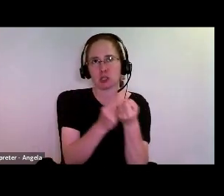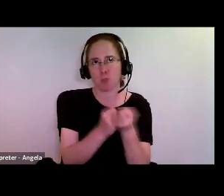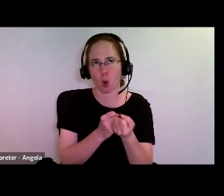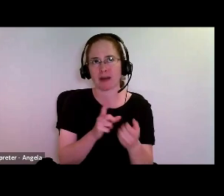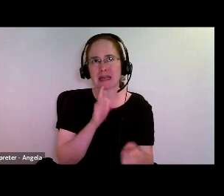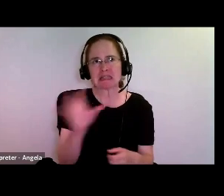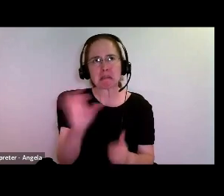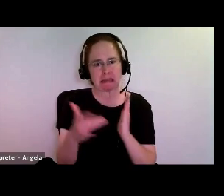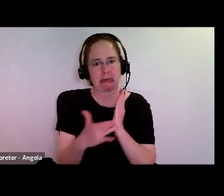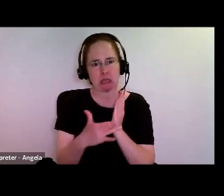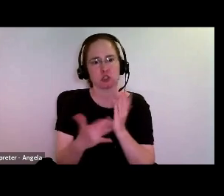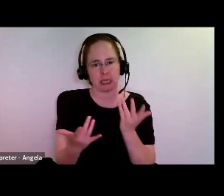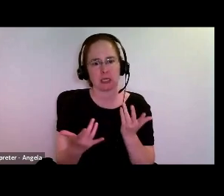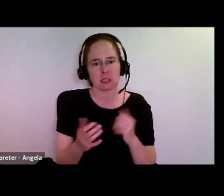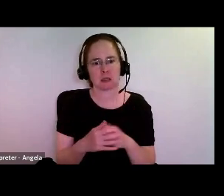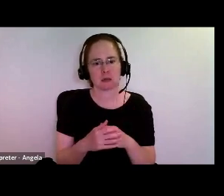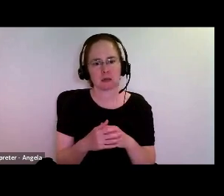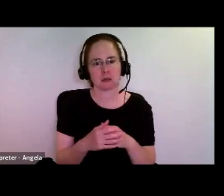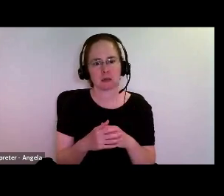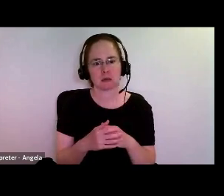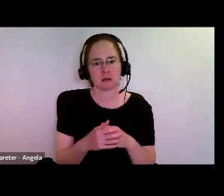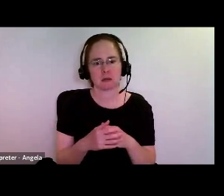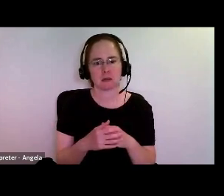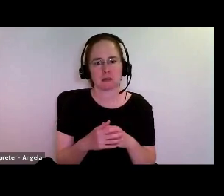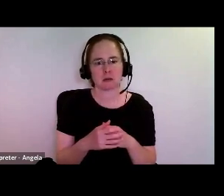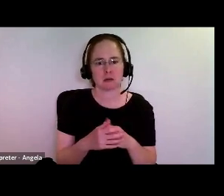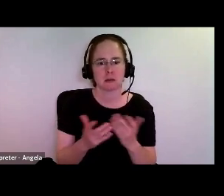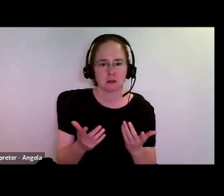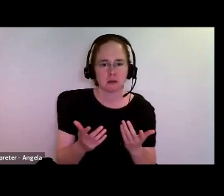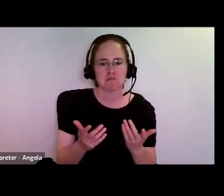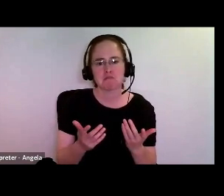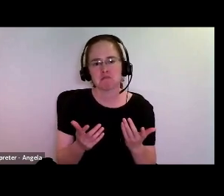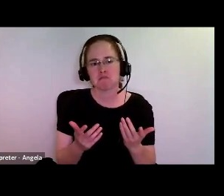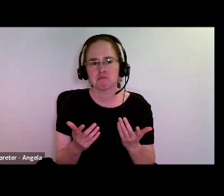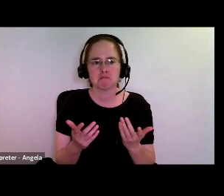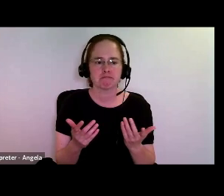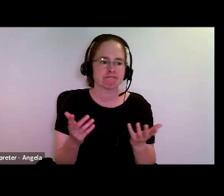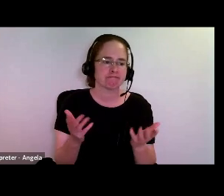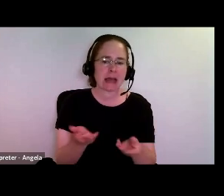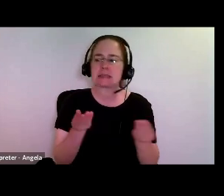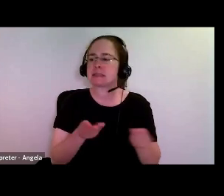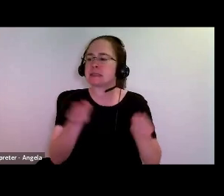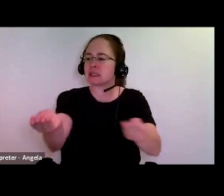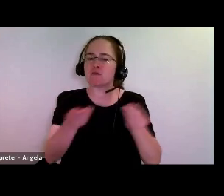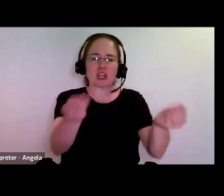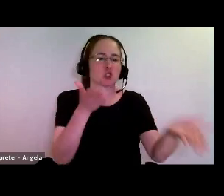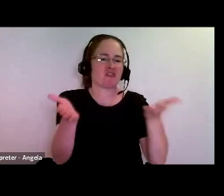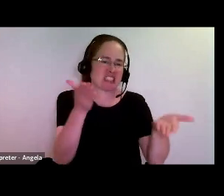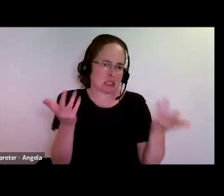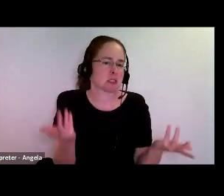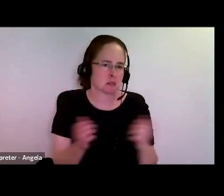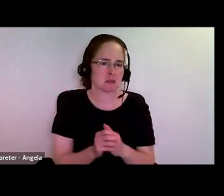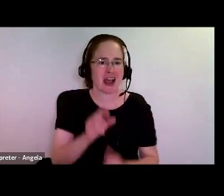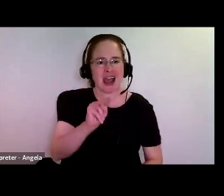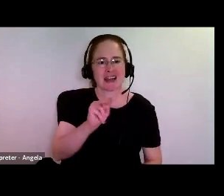of technology. Because it's a way of delivering services, if you just think of it that way. And what Neil Postman said